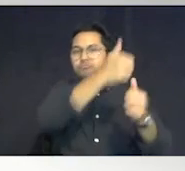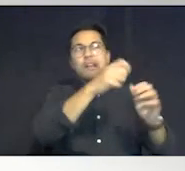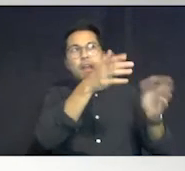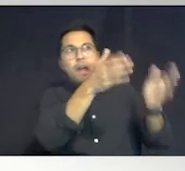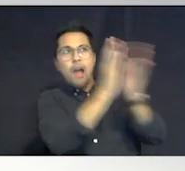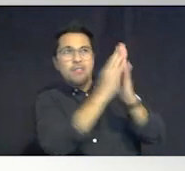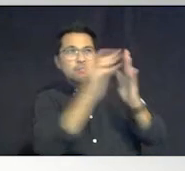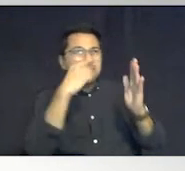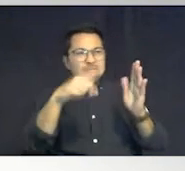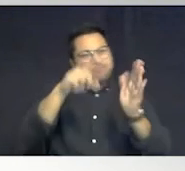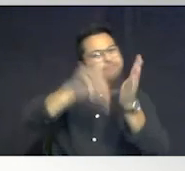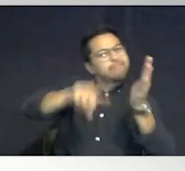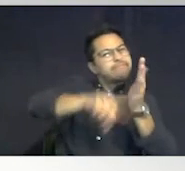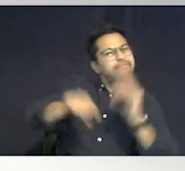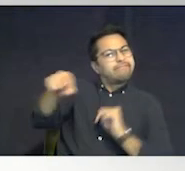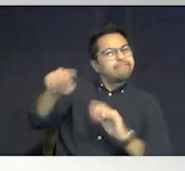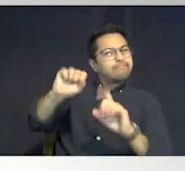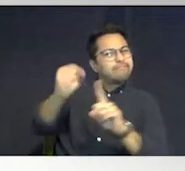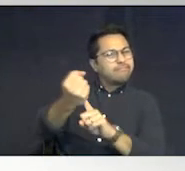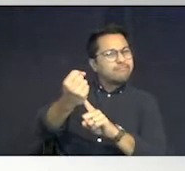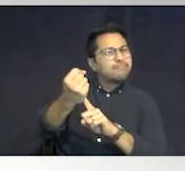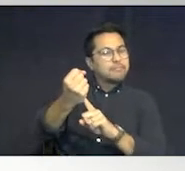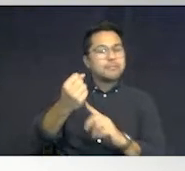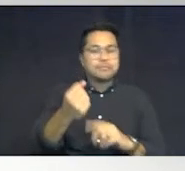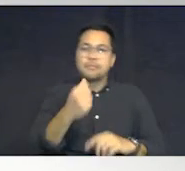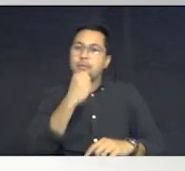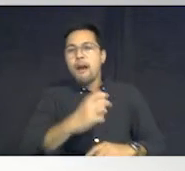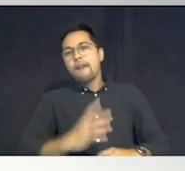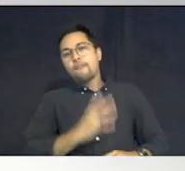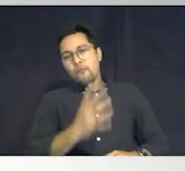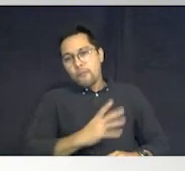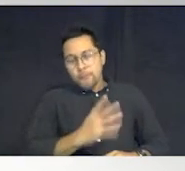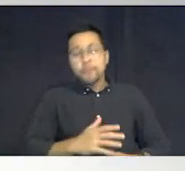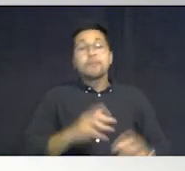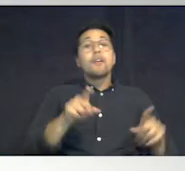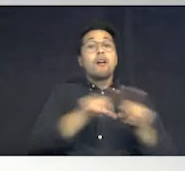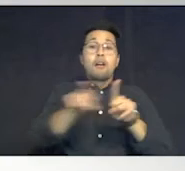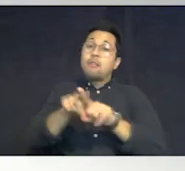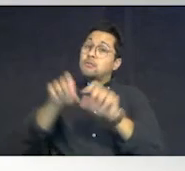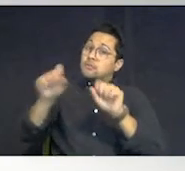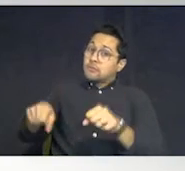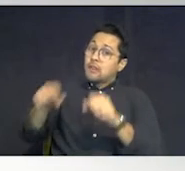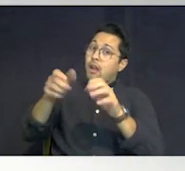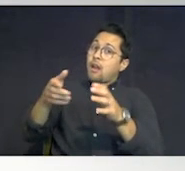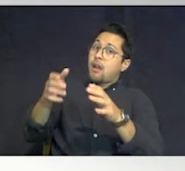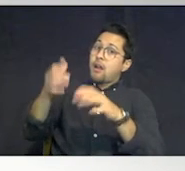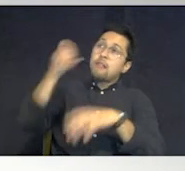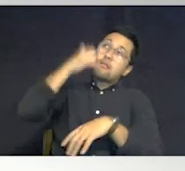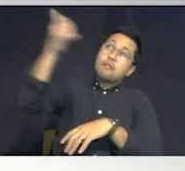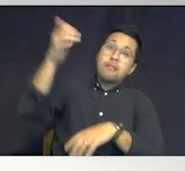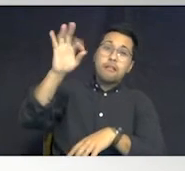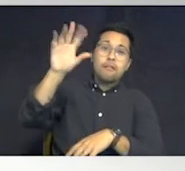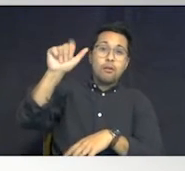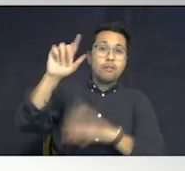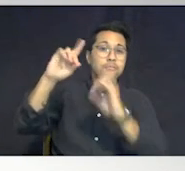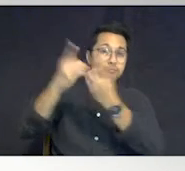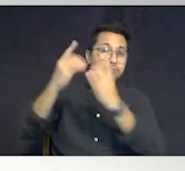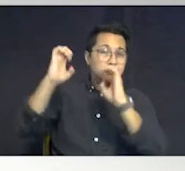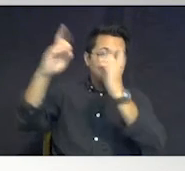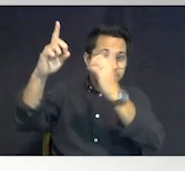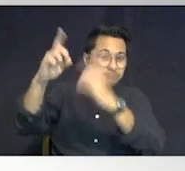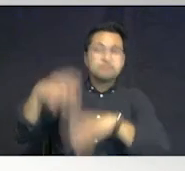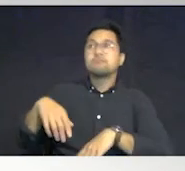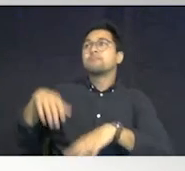informal way. Again, you can also contact the Florida Department of Education, ask to speak to one of our program specialists, and